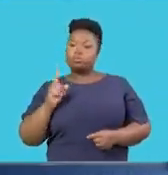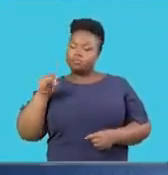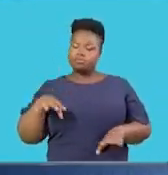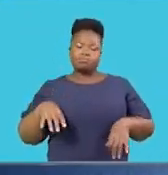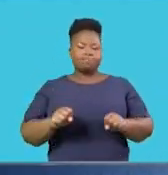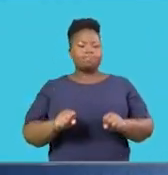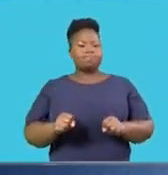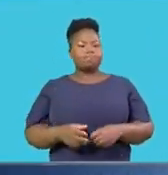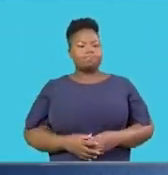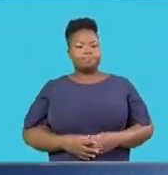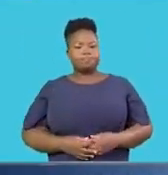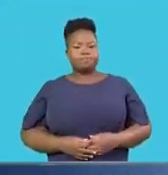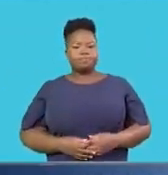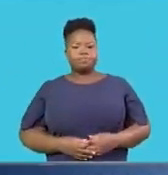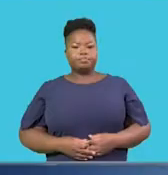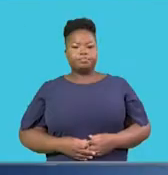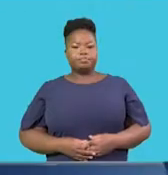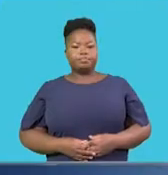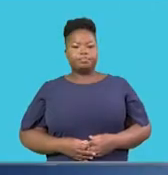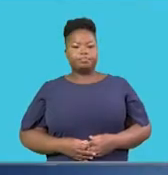ngezandla zombini.